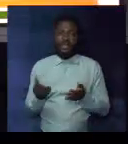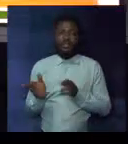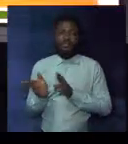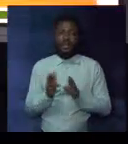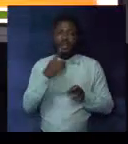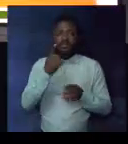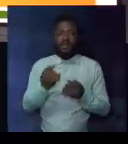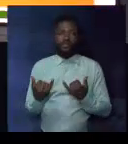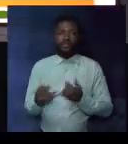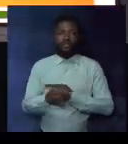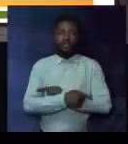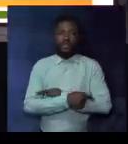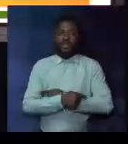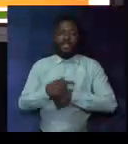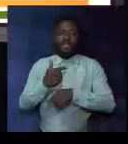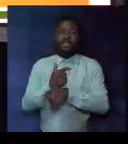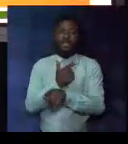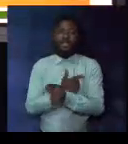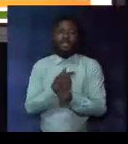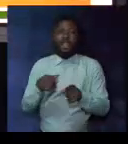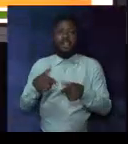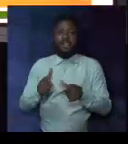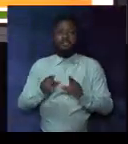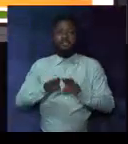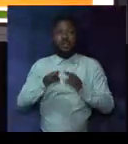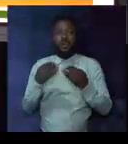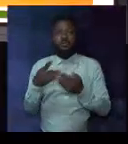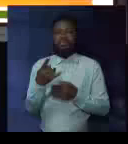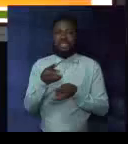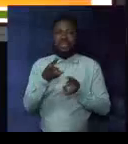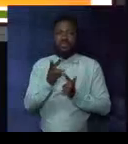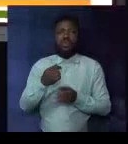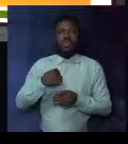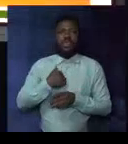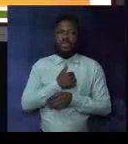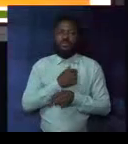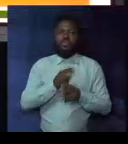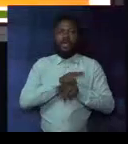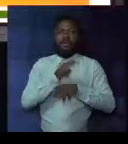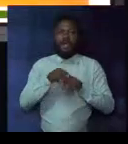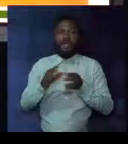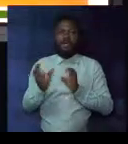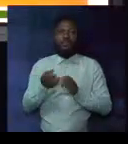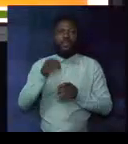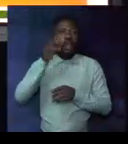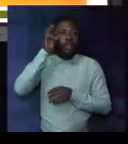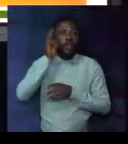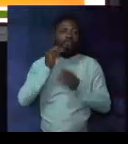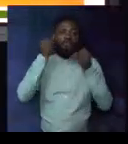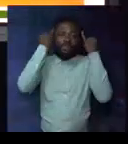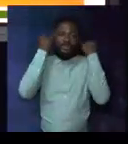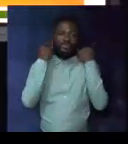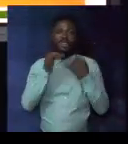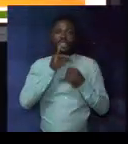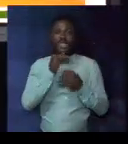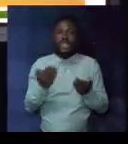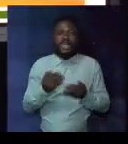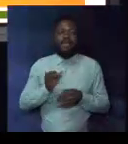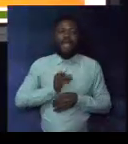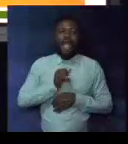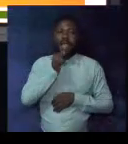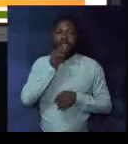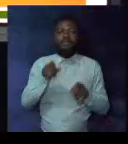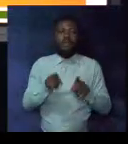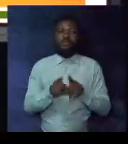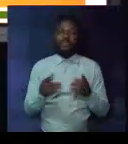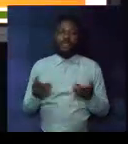are here ready for today's lesson. Let's open today's lesson the usual way we've been doing. Uncle Popo is here. I